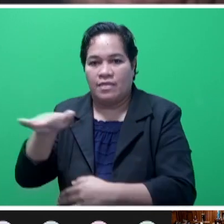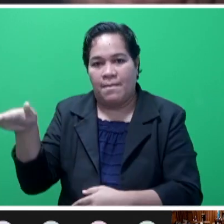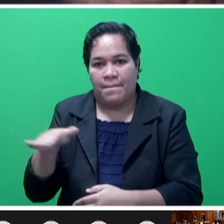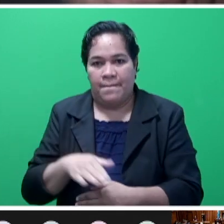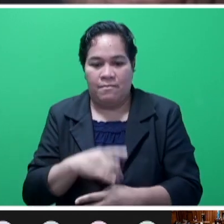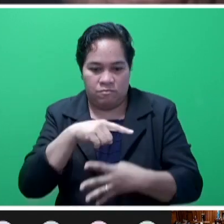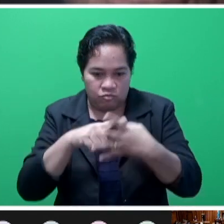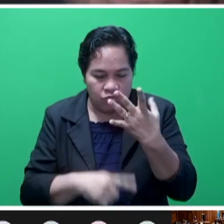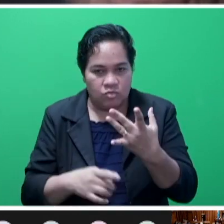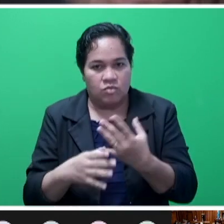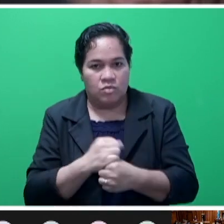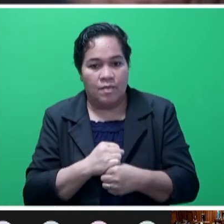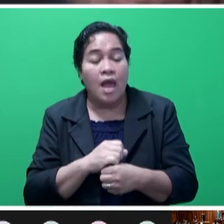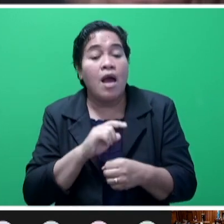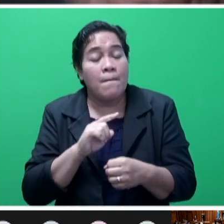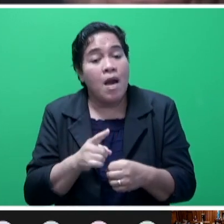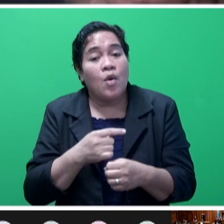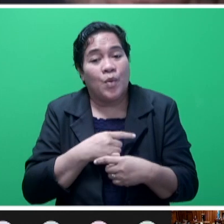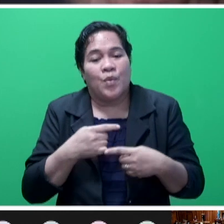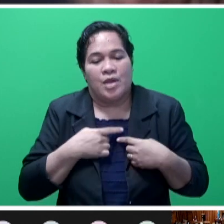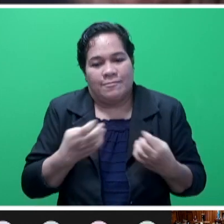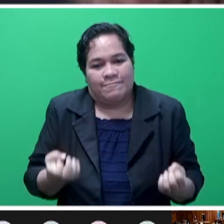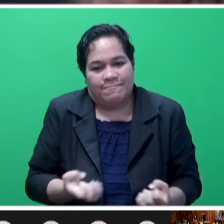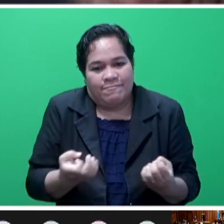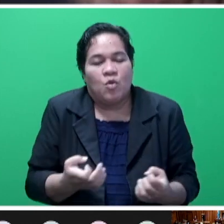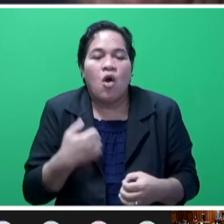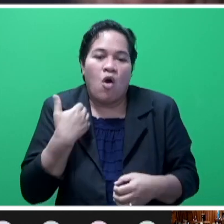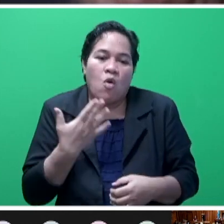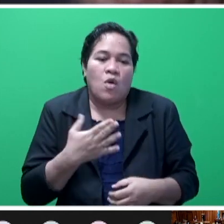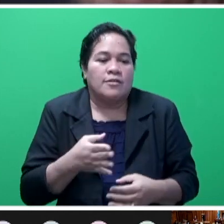Mr. Speaker, we urge our students to display